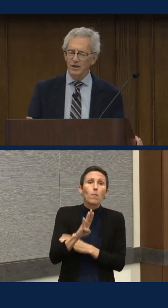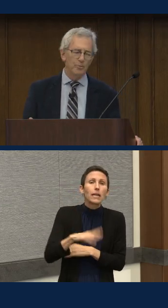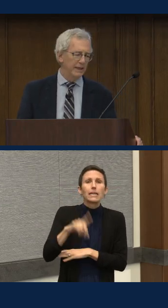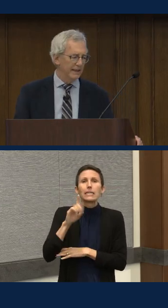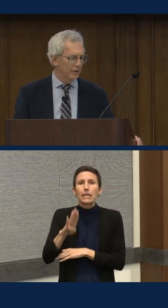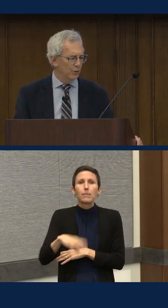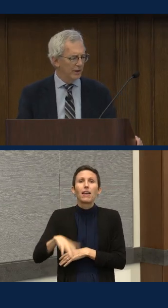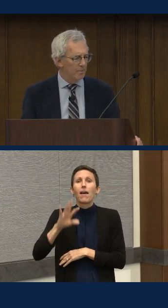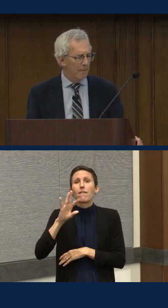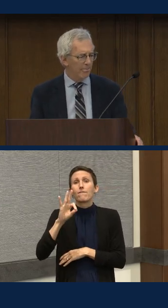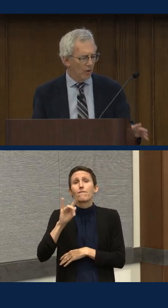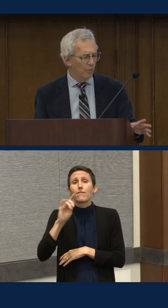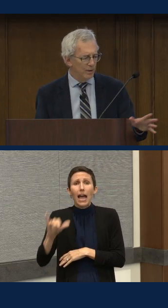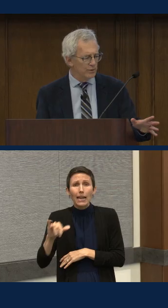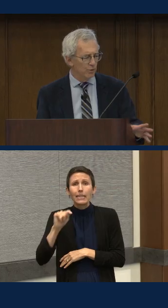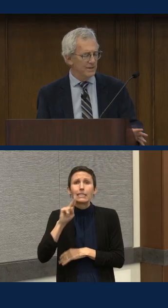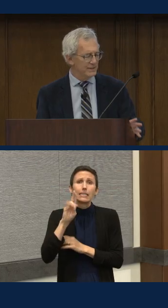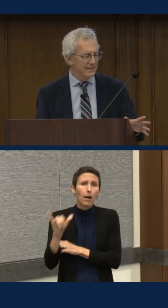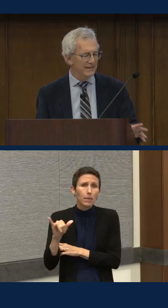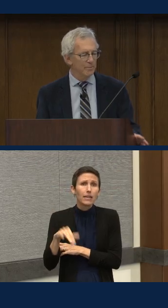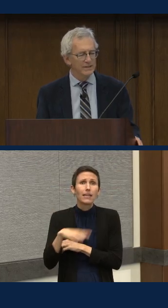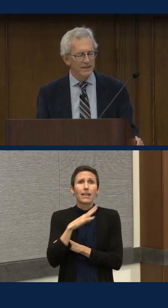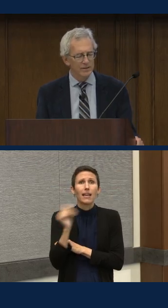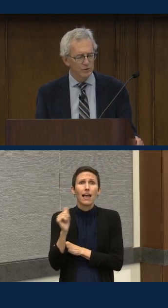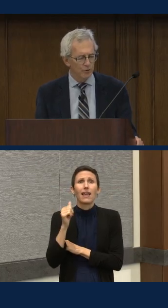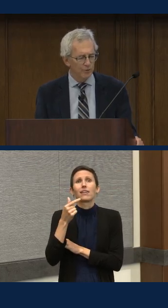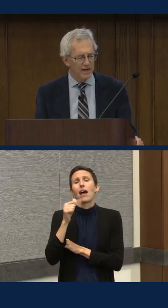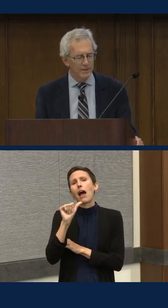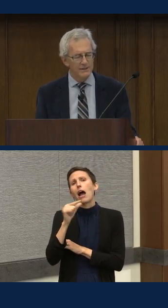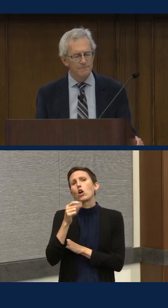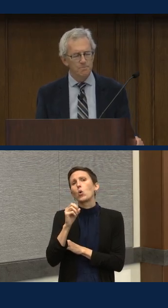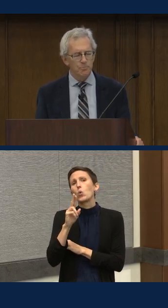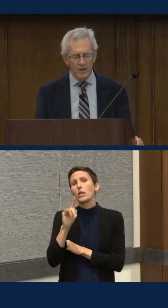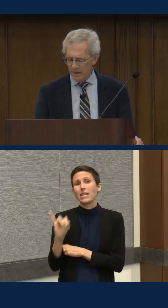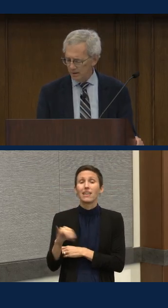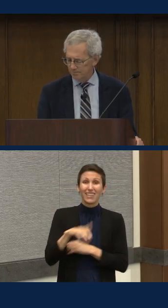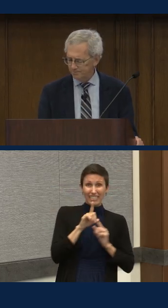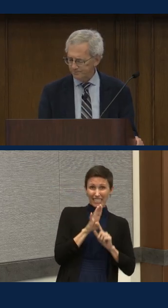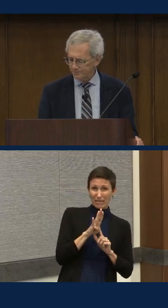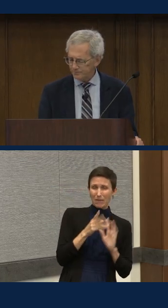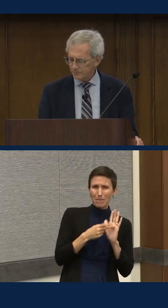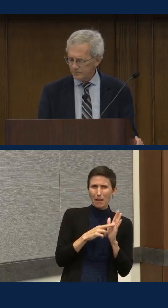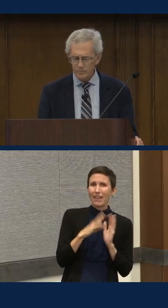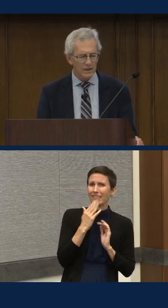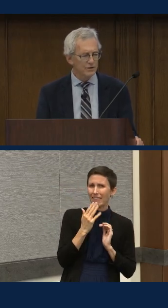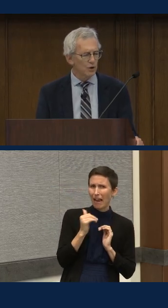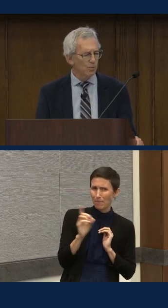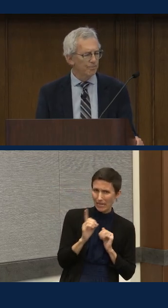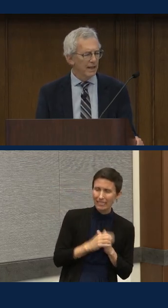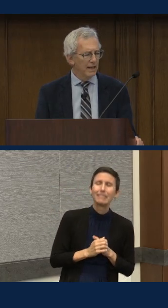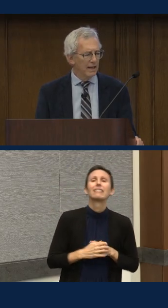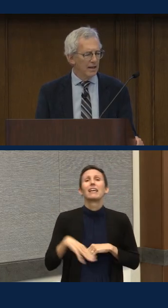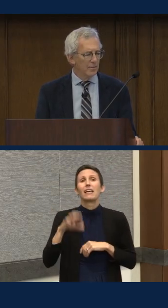fatty, tubby, and agouti. OB was obesity, DB stood for diabetes. My